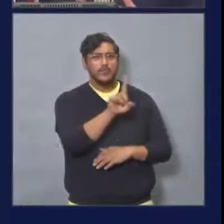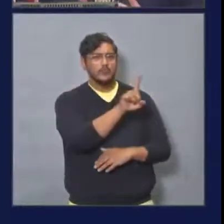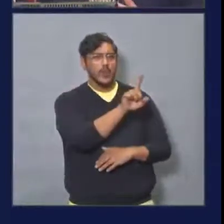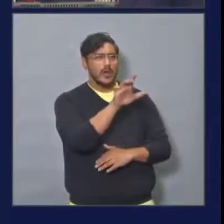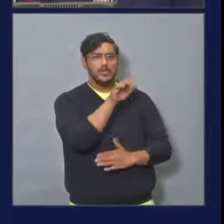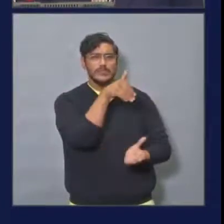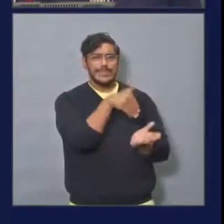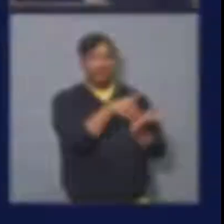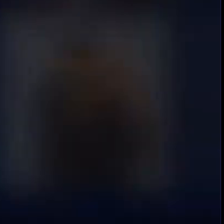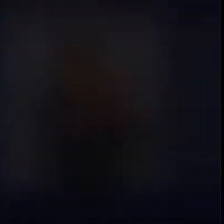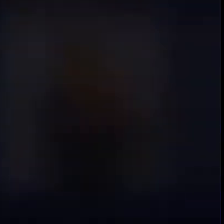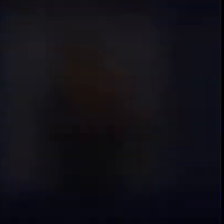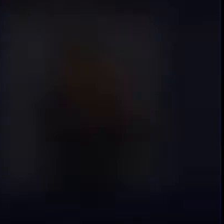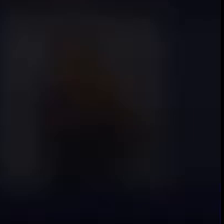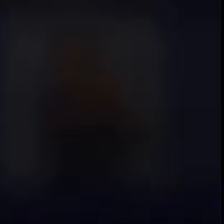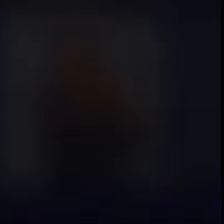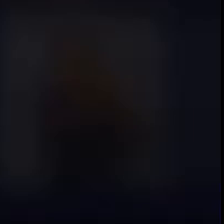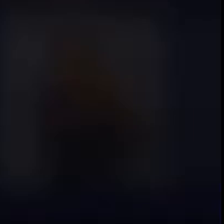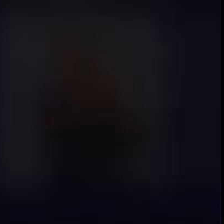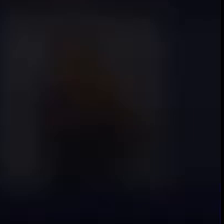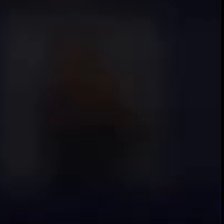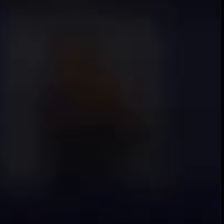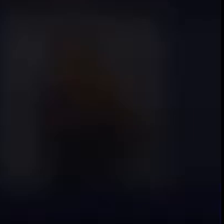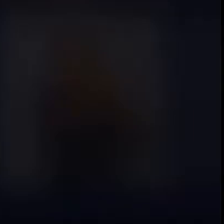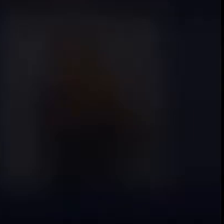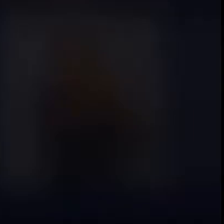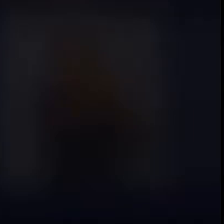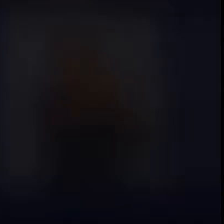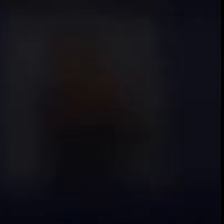people in each population